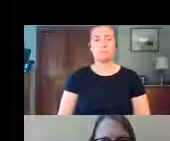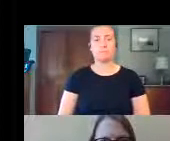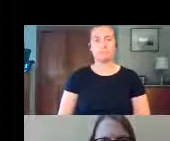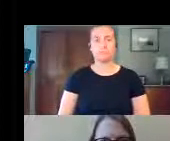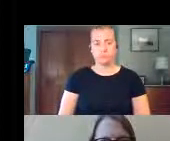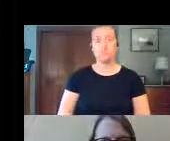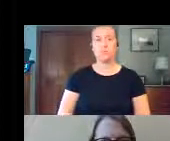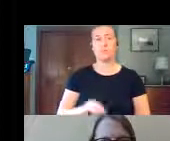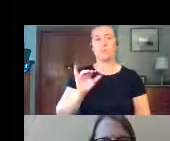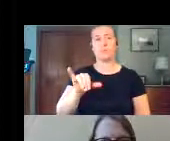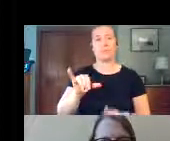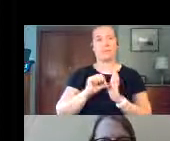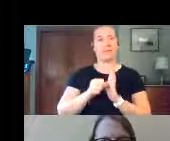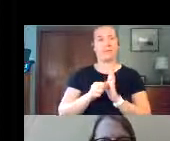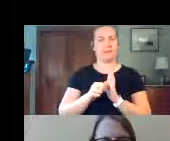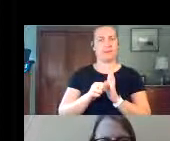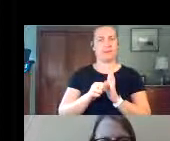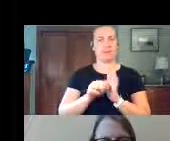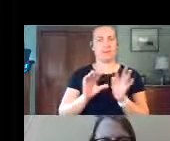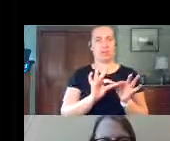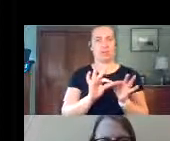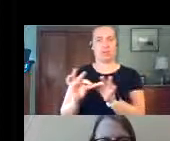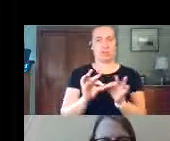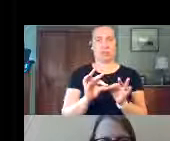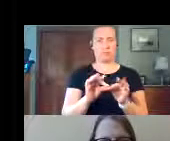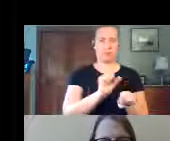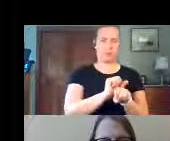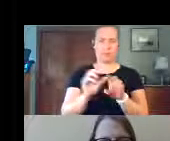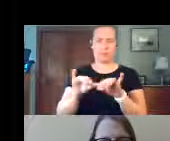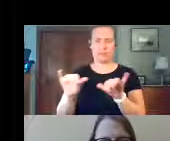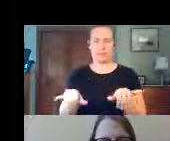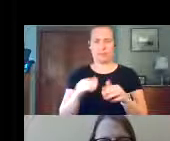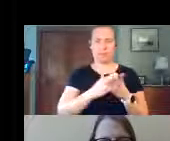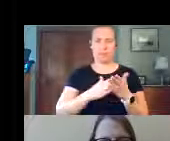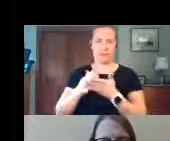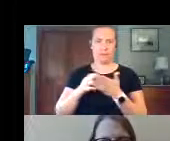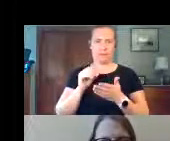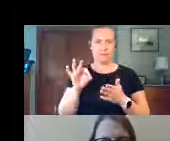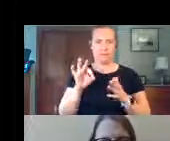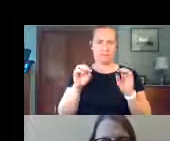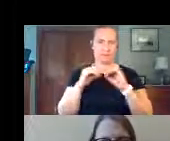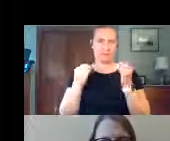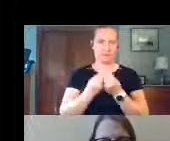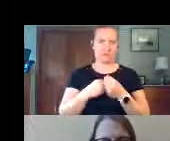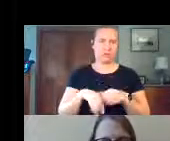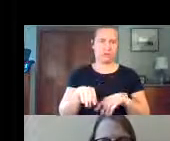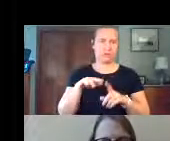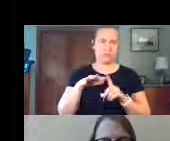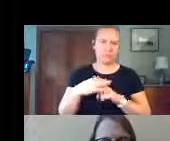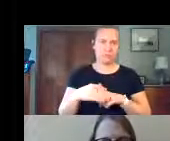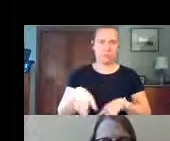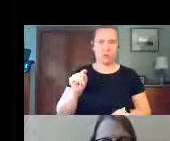emphasizes the interrelations between work system elements of organization, environment, tools and technology, and tasks